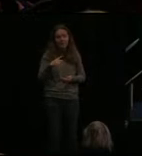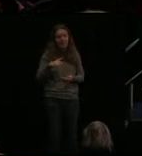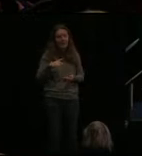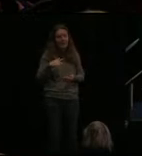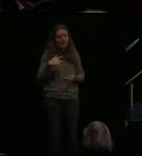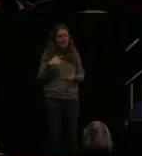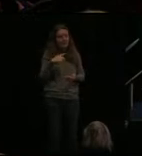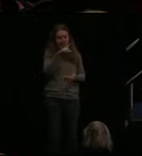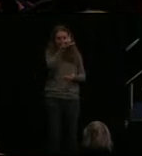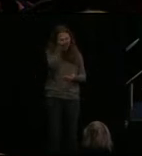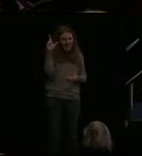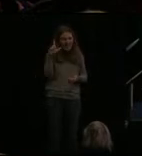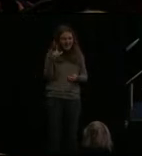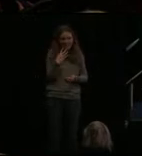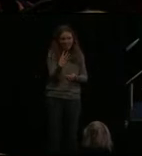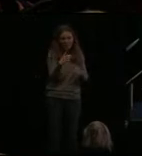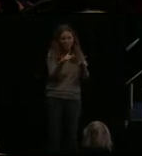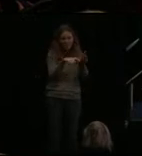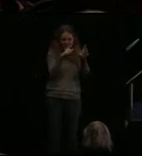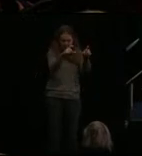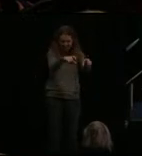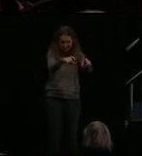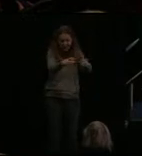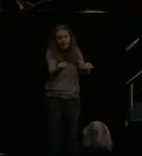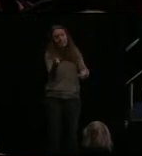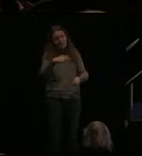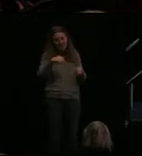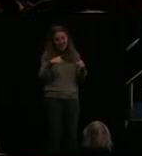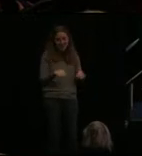4 years and then brought us back here.